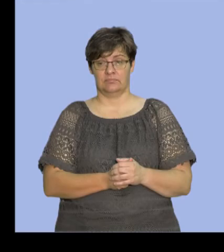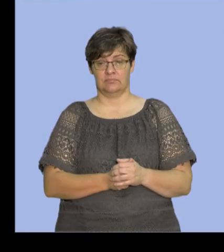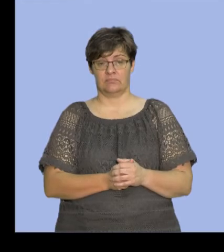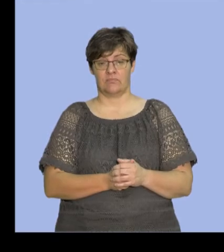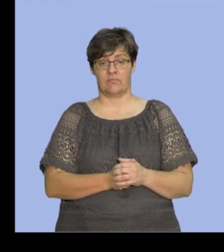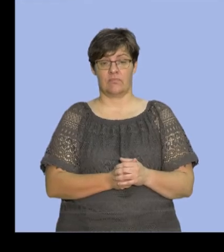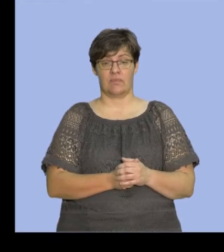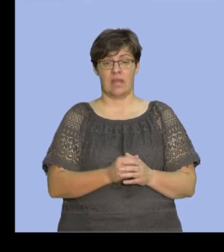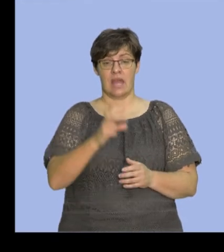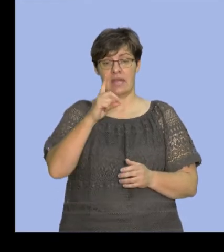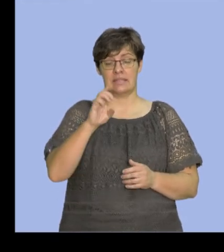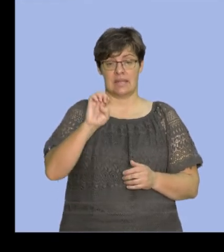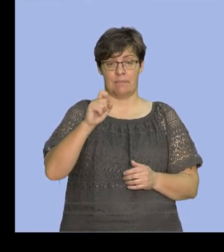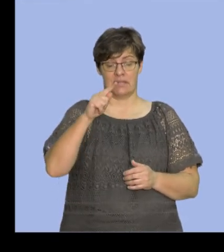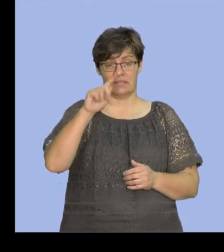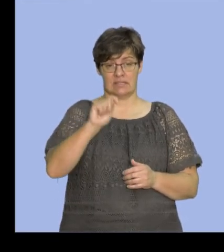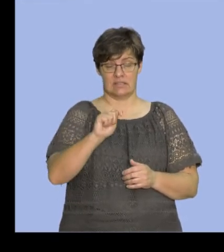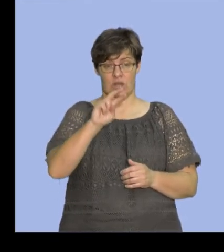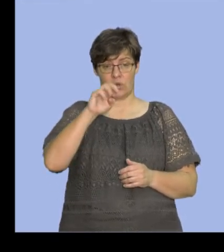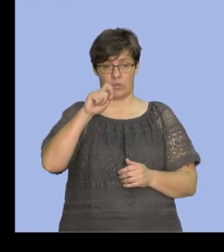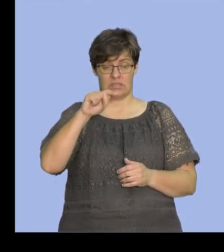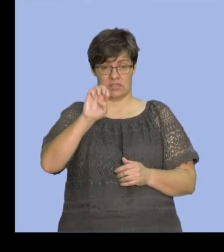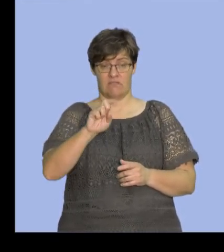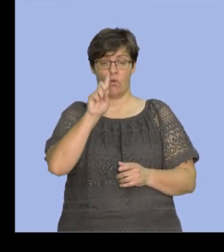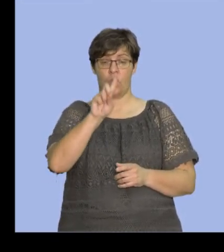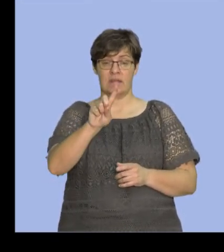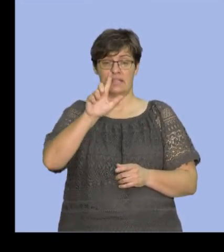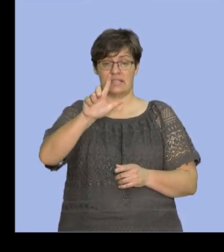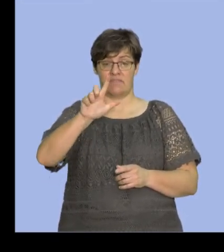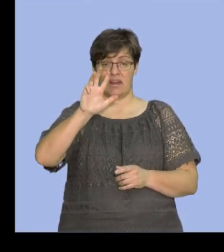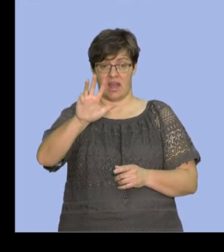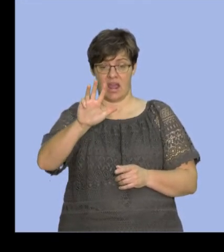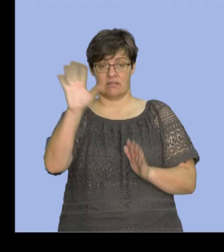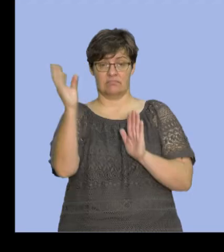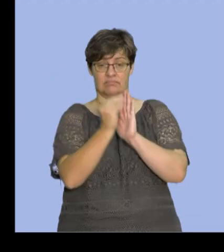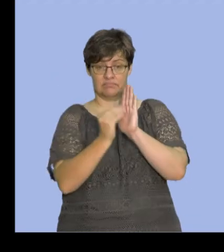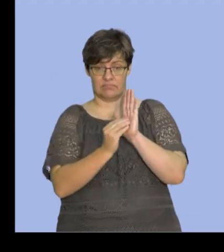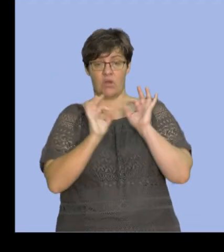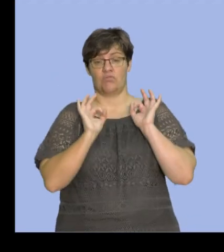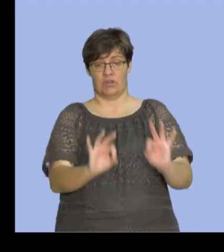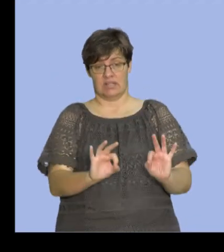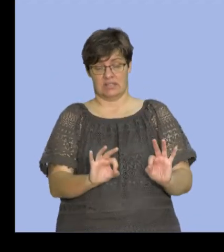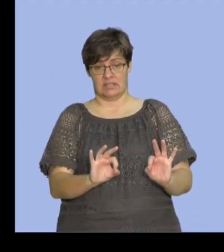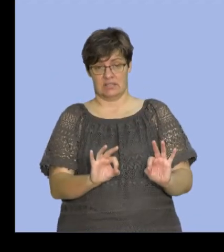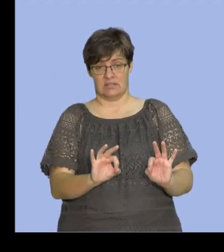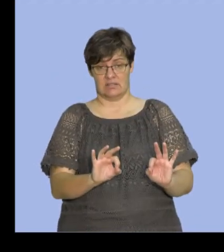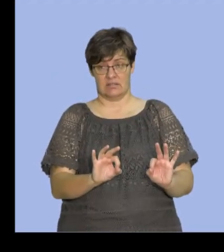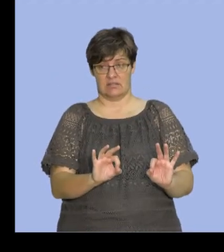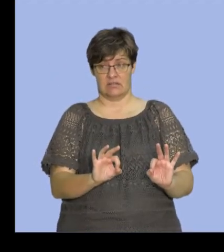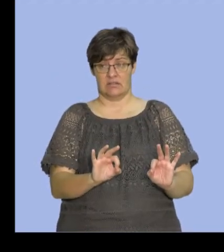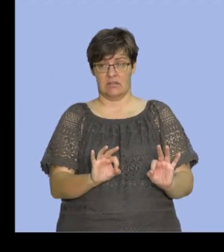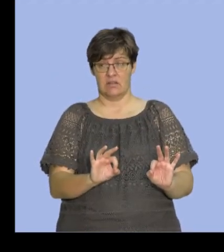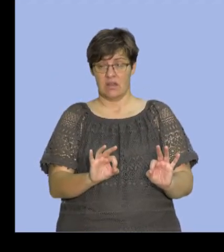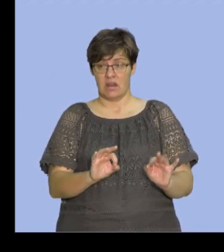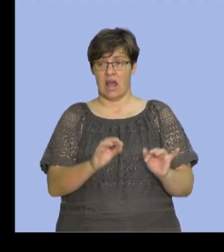A debit note for 179 was recorded correctly in the creditors